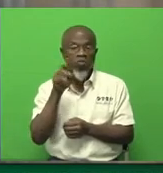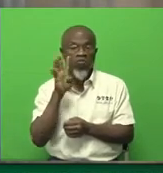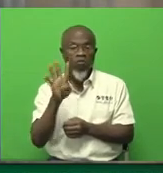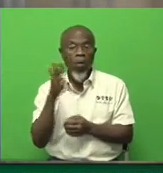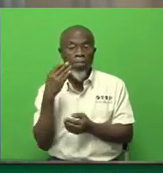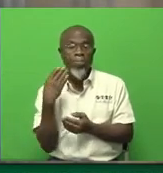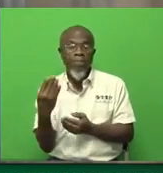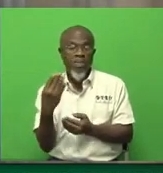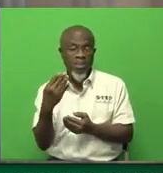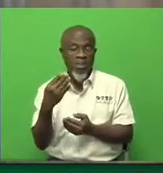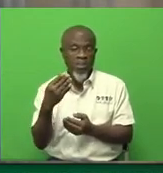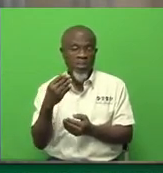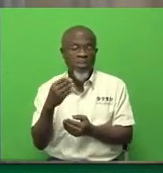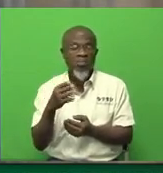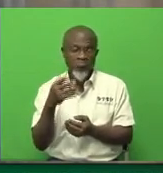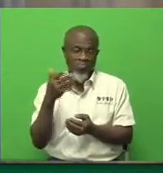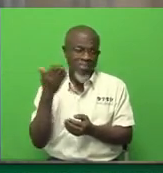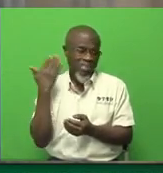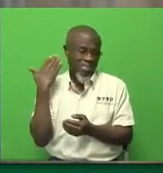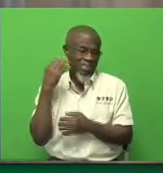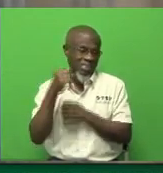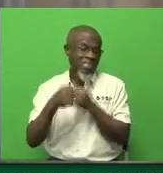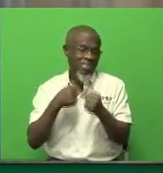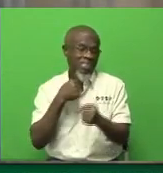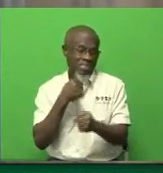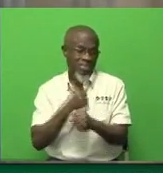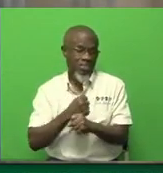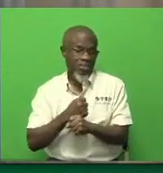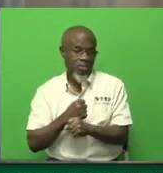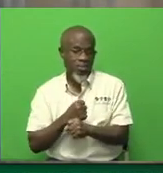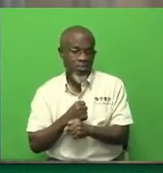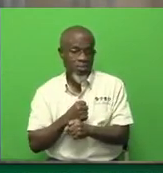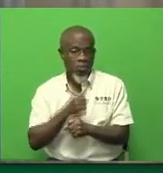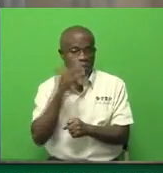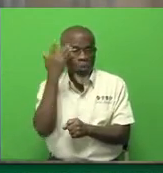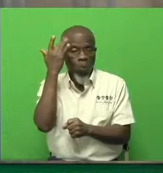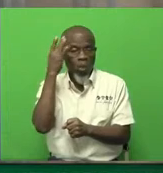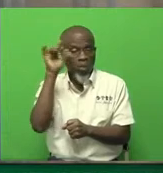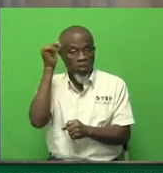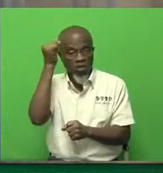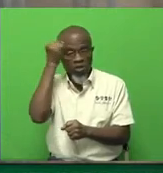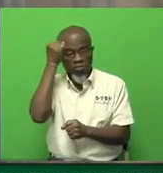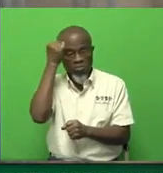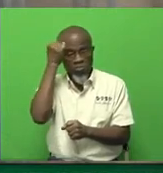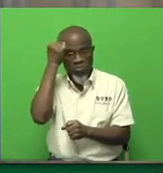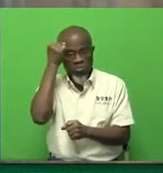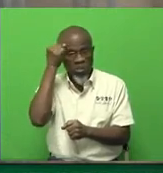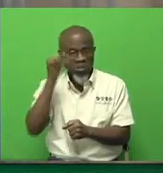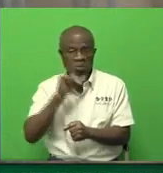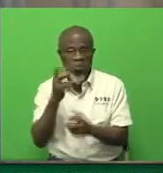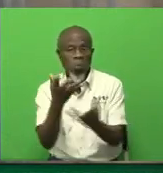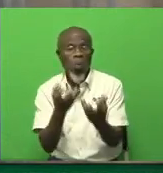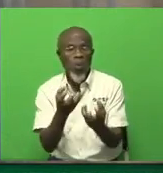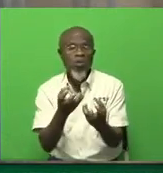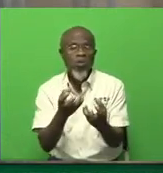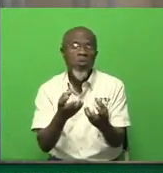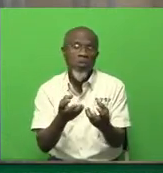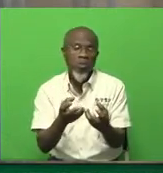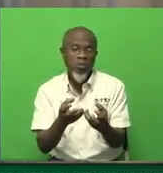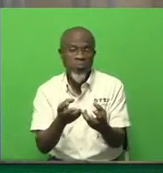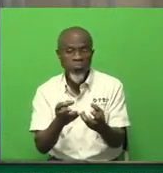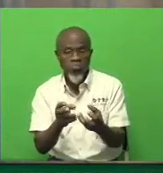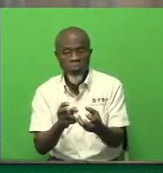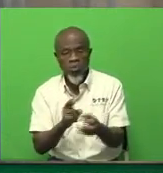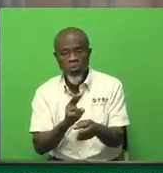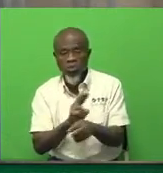because this government refuses and continues to refuse to implement the procurement act that is sitting on low